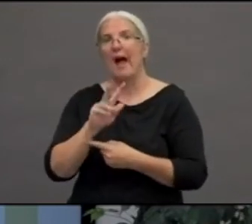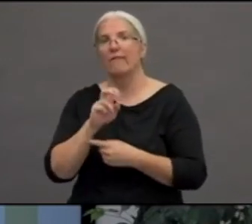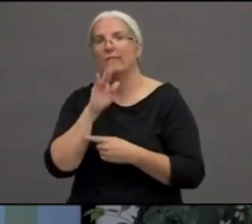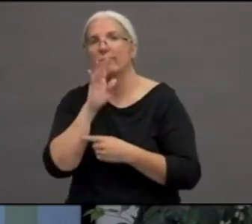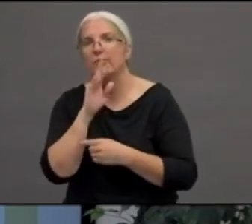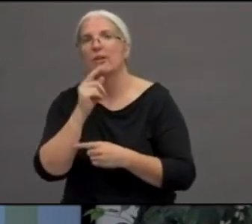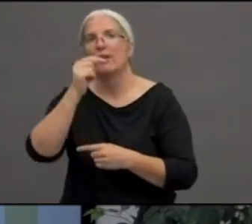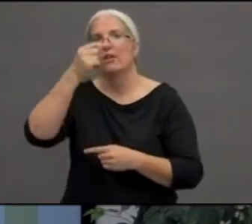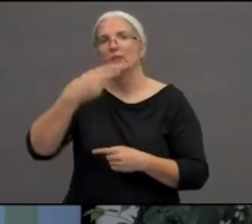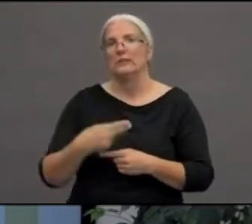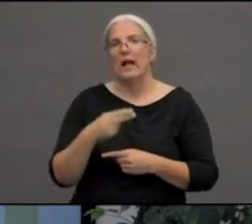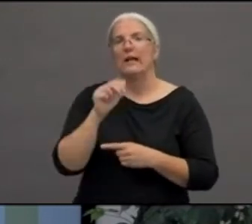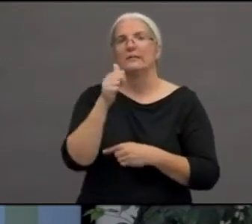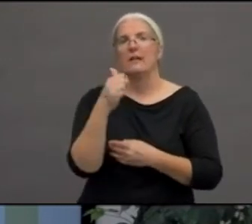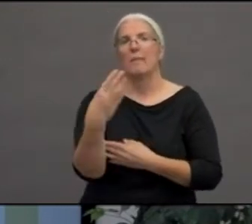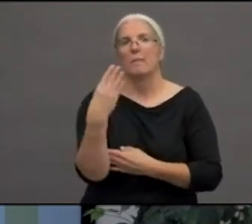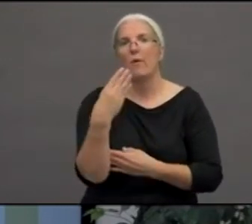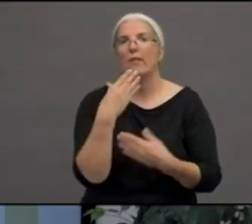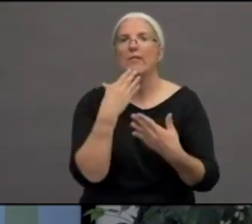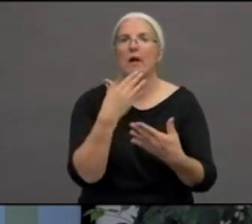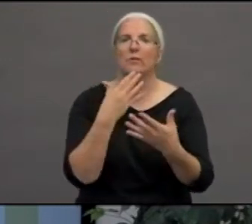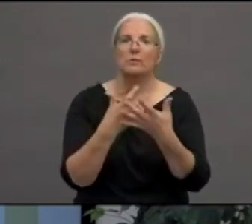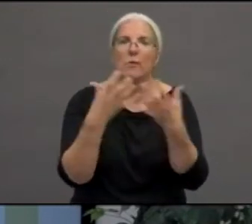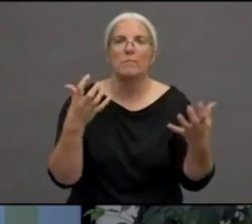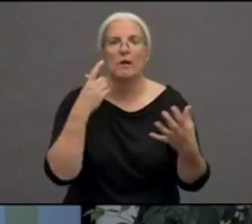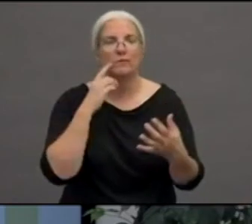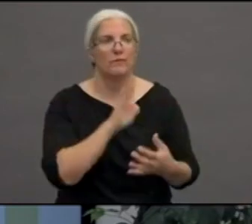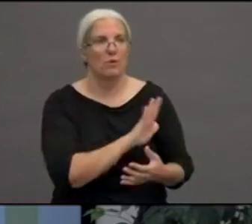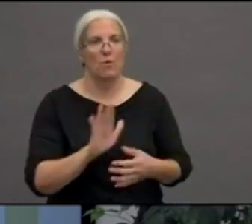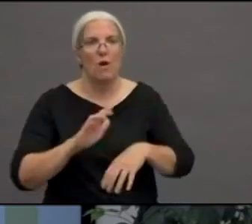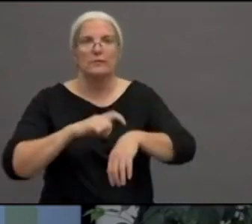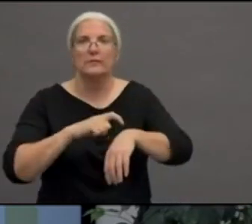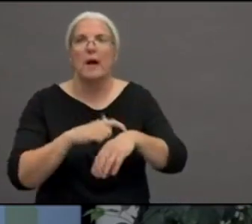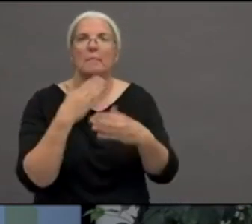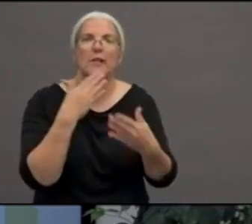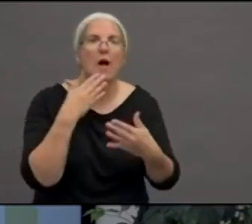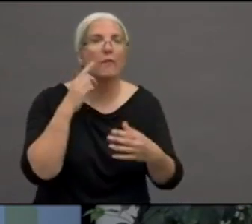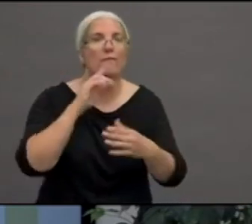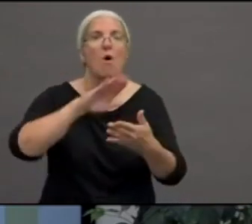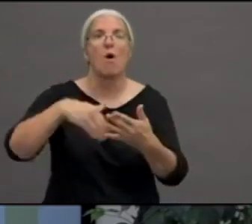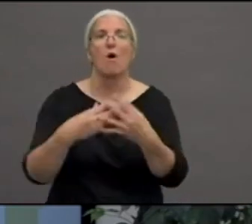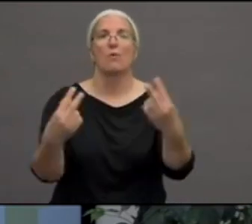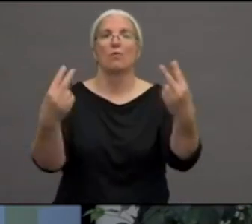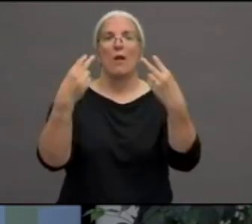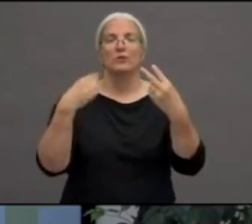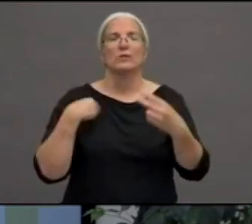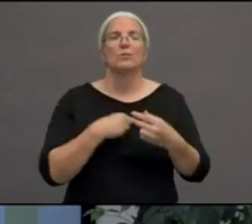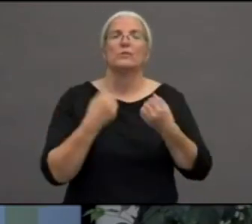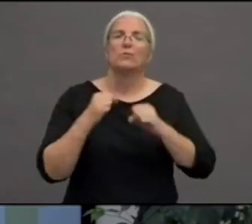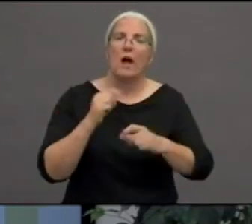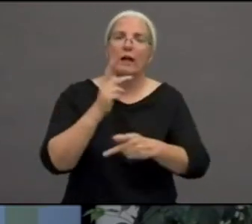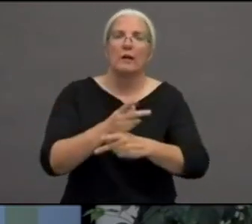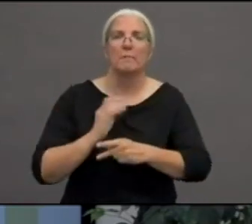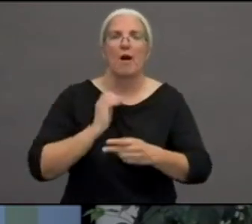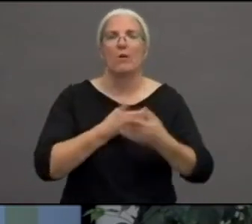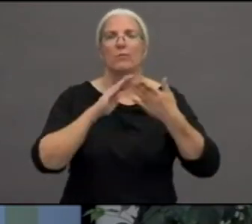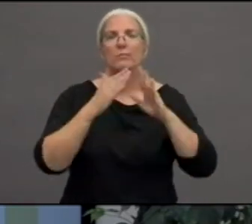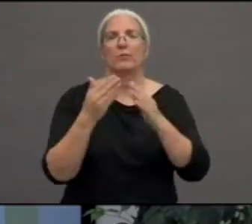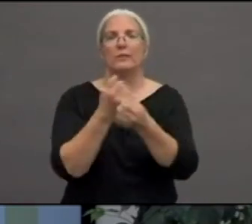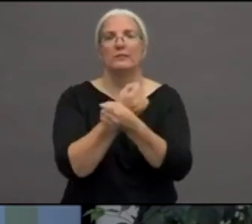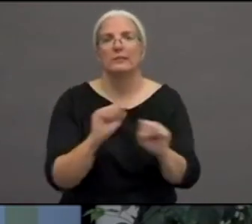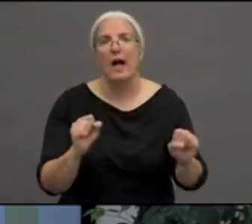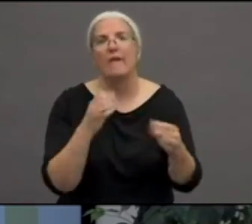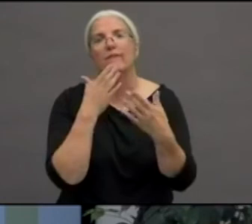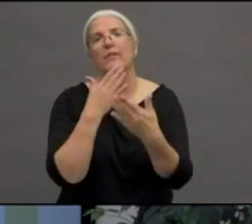Thank you so much for your time today. Thanks for all you are doing for our community and keeping them safe. For the